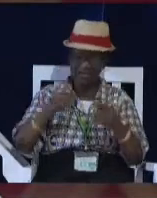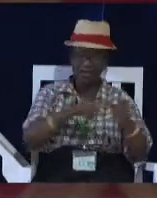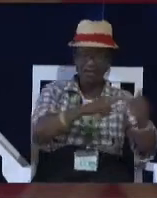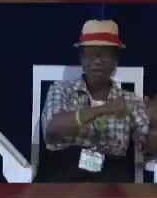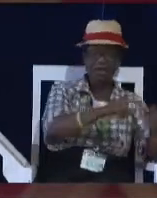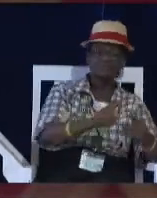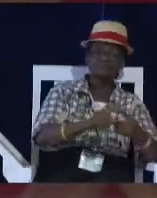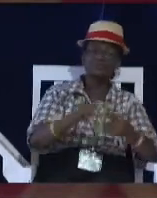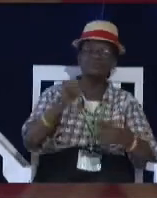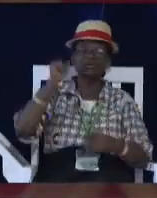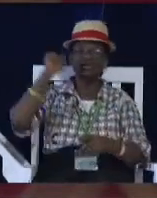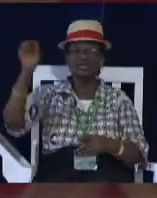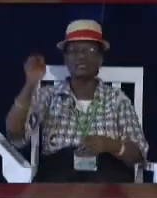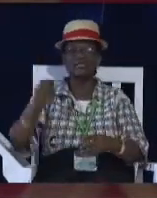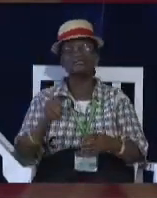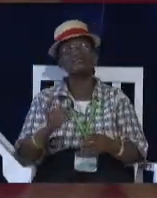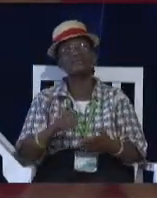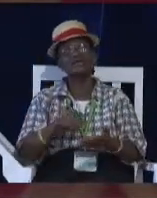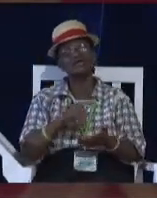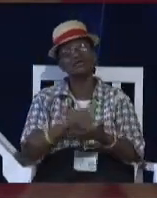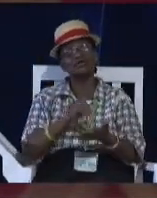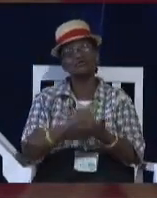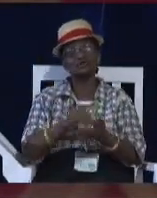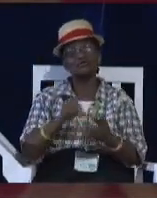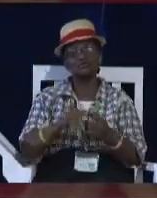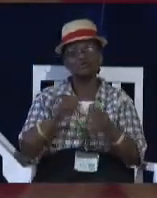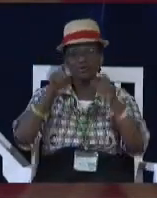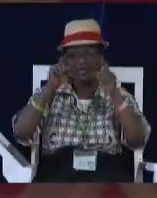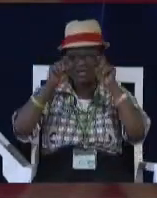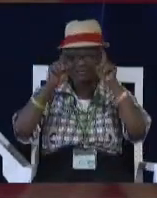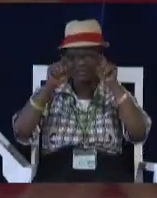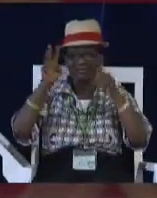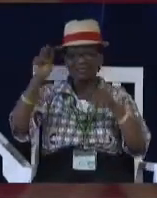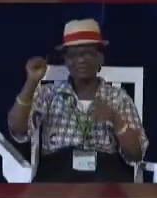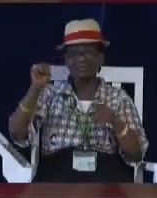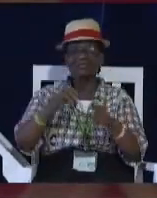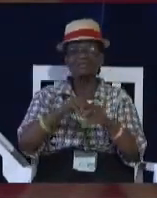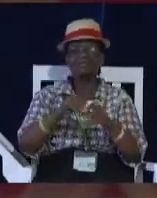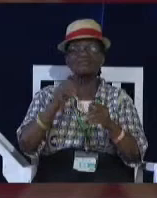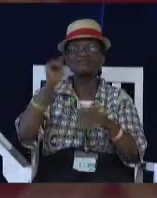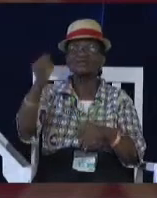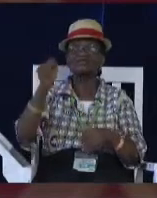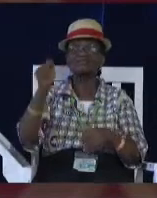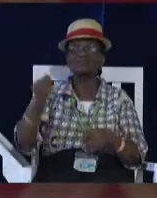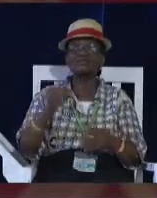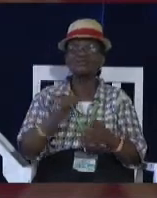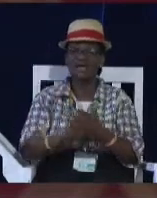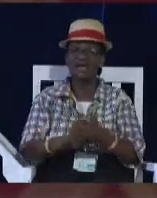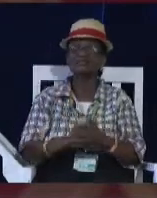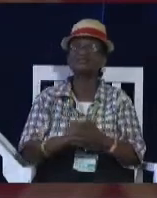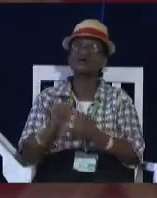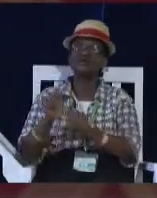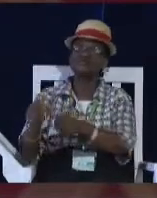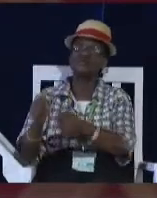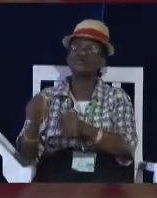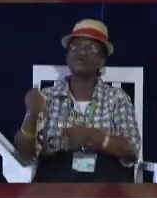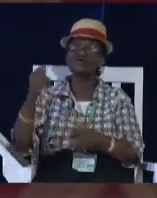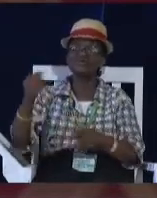to examine him. In the testimony that followed, the doctor